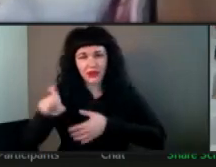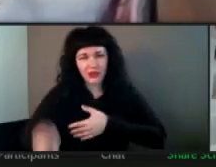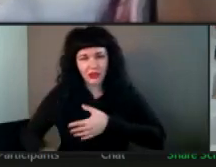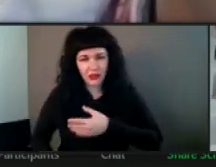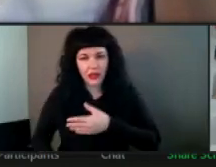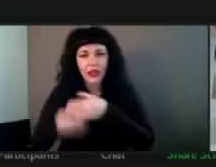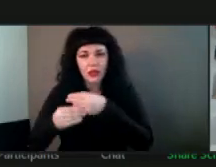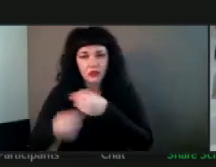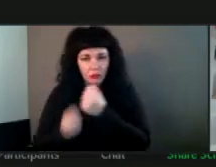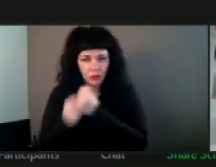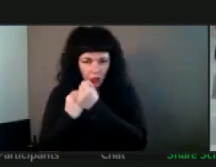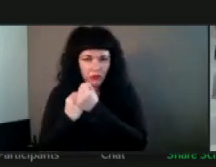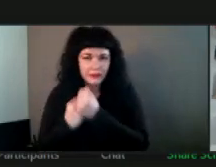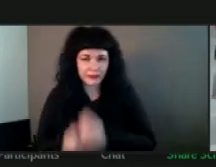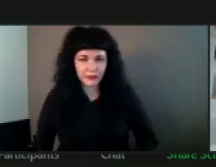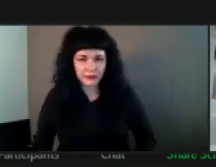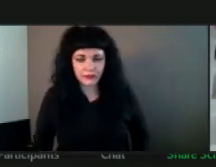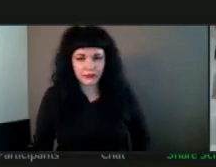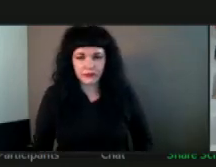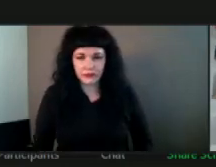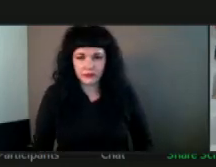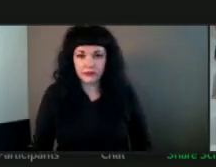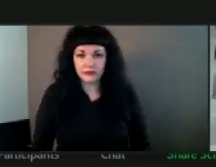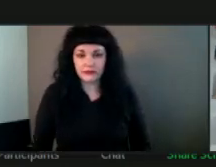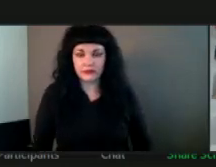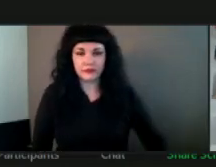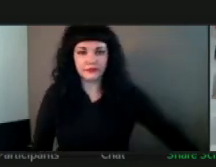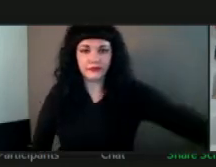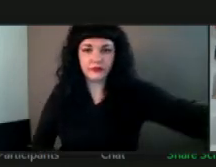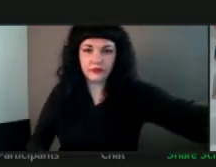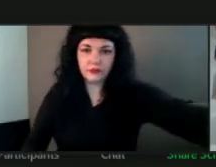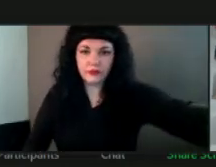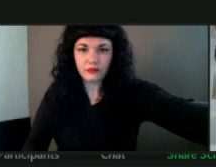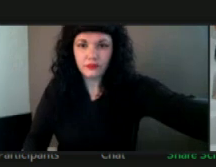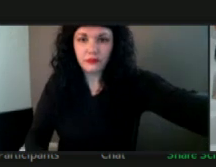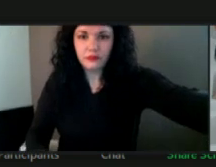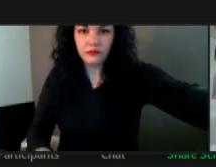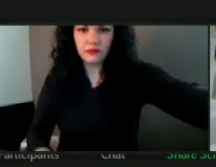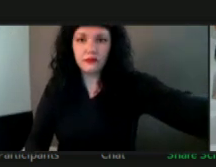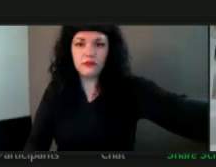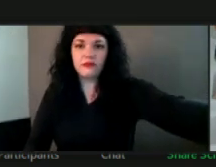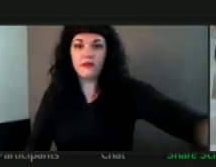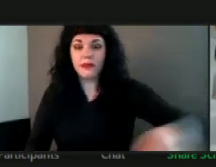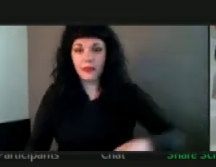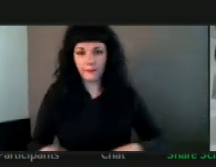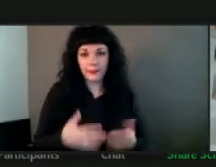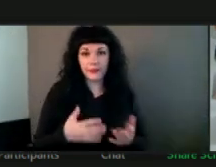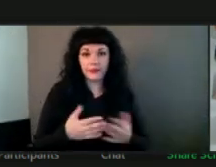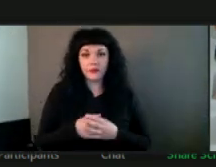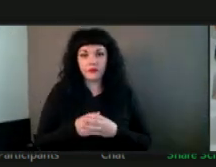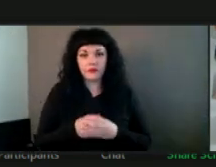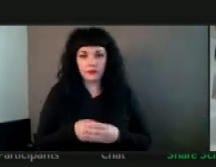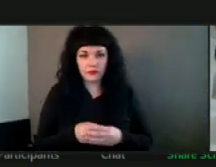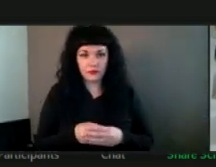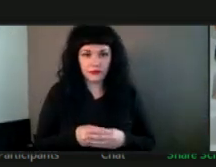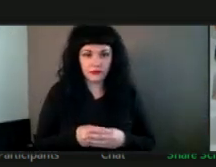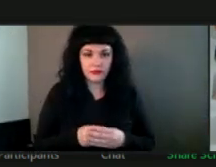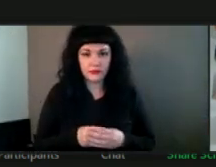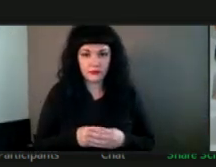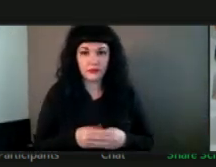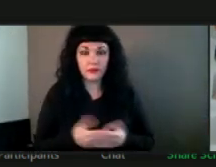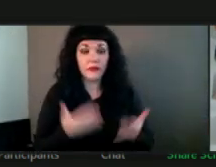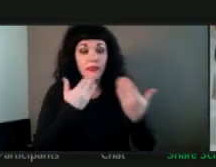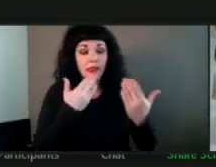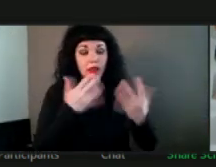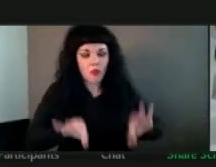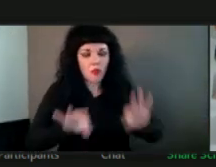Thank you. So I hear from you that being able to ensure that we've got funding for all children to have masks